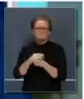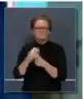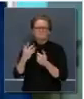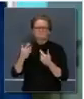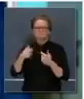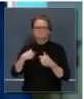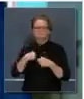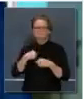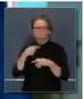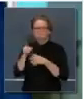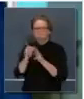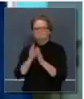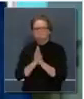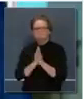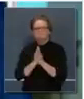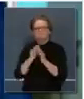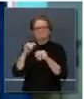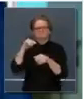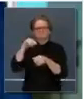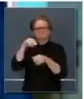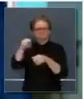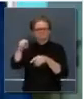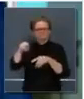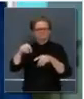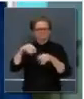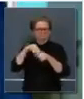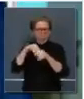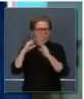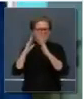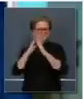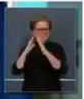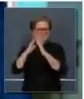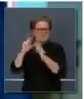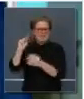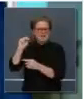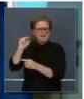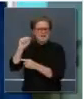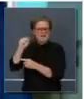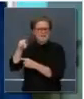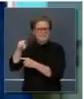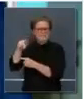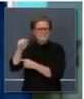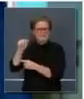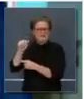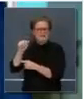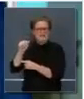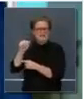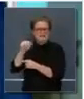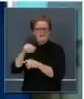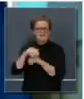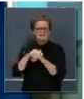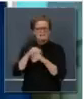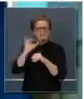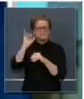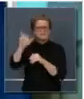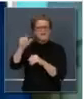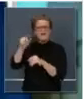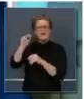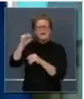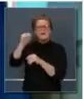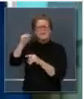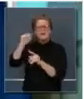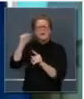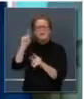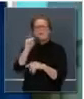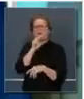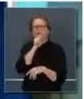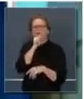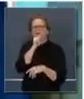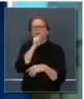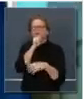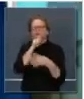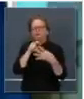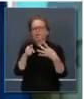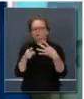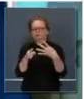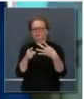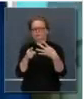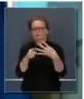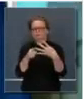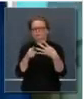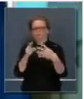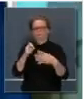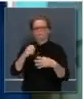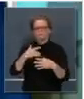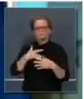Was in Napa, which was in the orange status, relatively loose compared to some. Loose! It was an